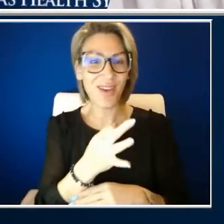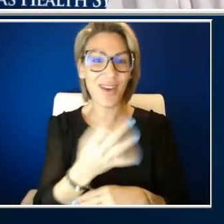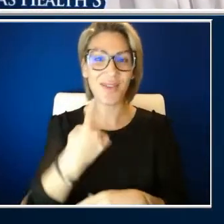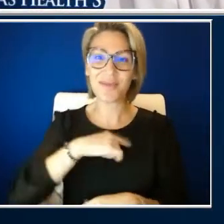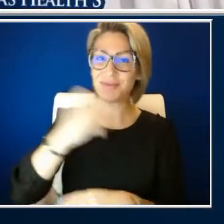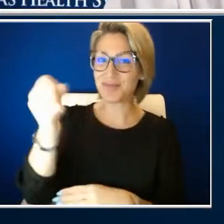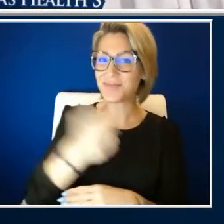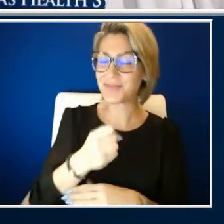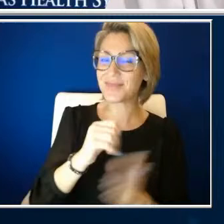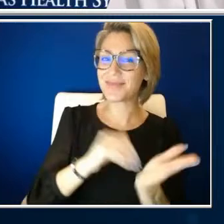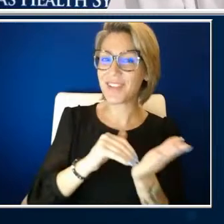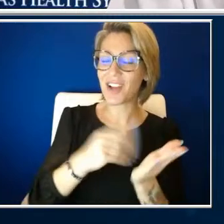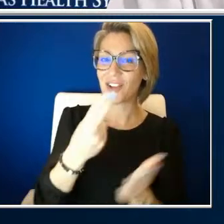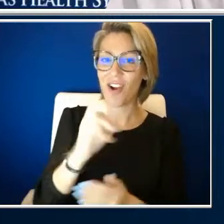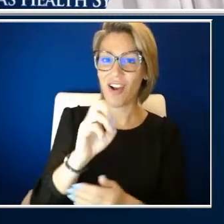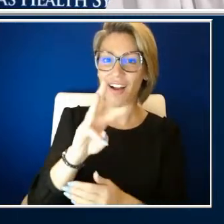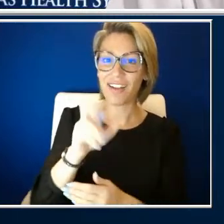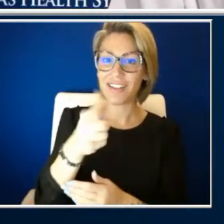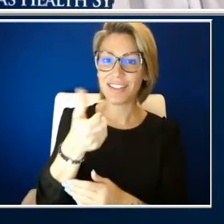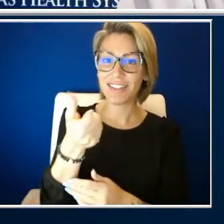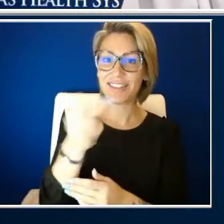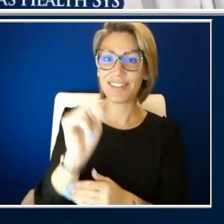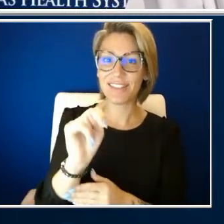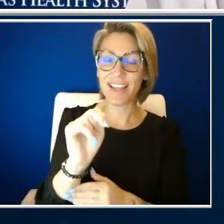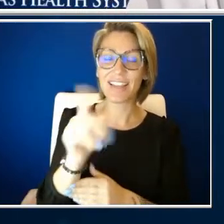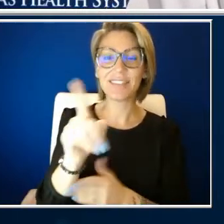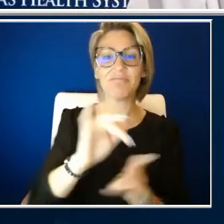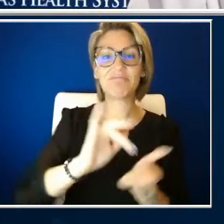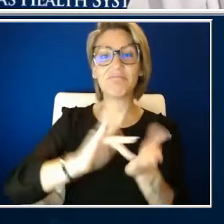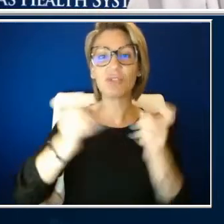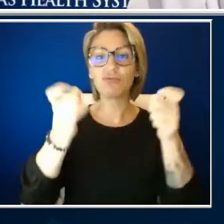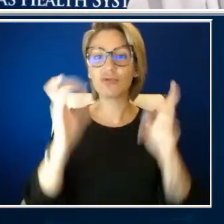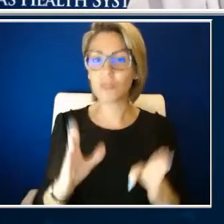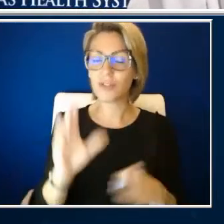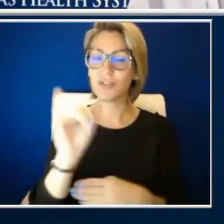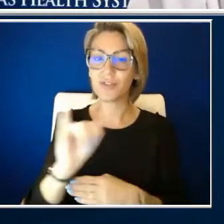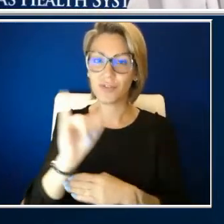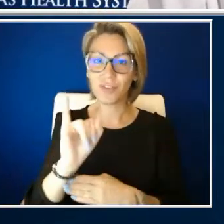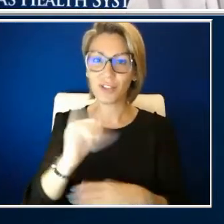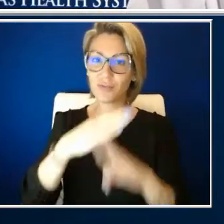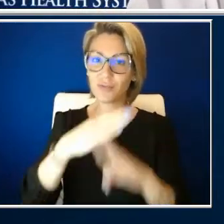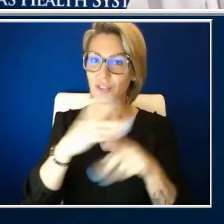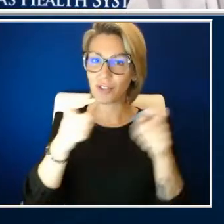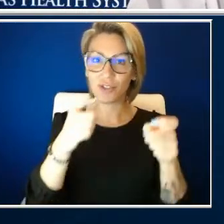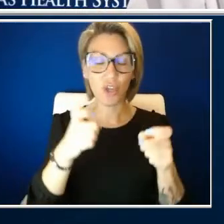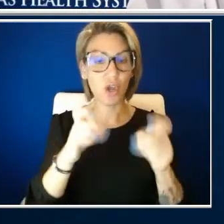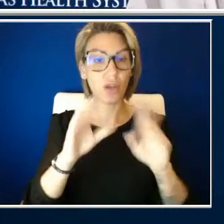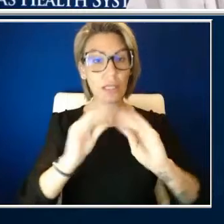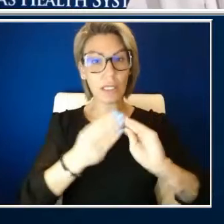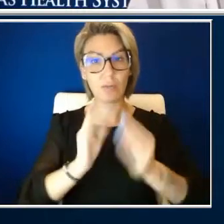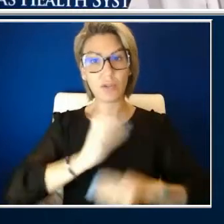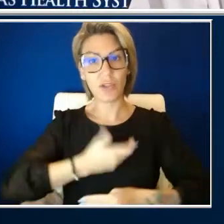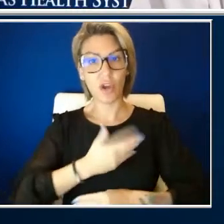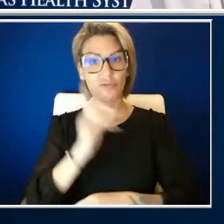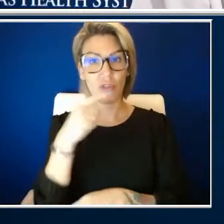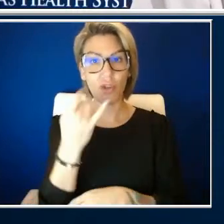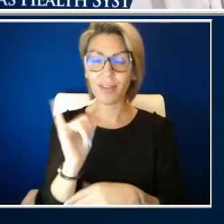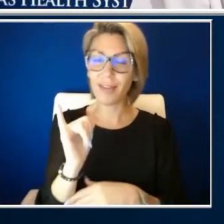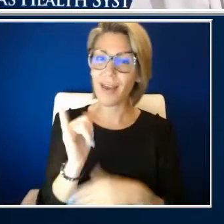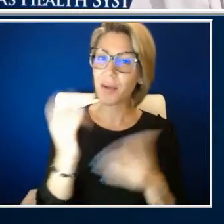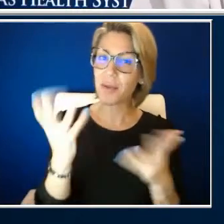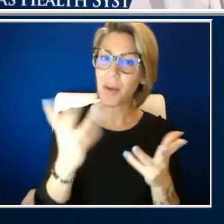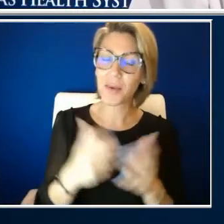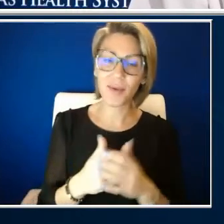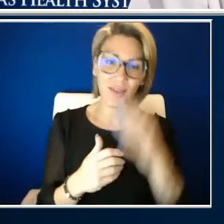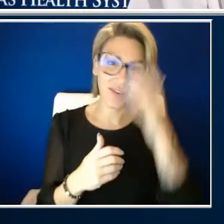Medical Director of Infection Prevention Control at the University of Kansas Health System. What have our numbers been looking like, Doc Hawk? Yeah. Man, I can't say the whole